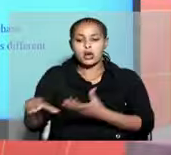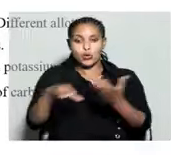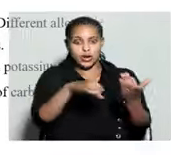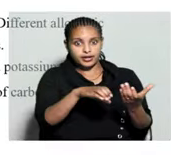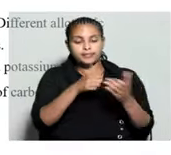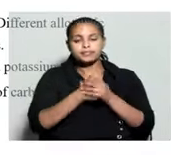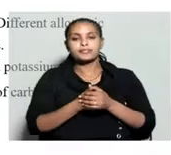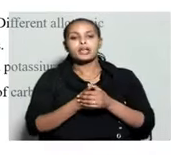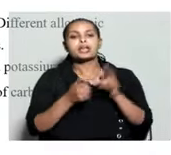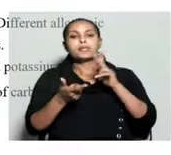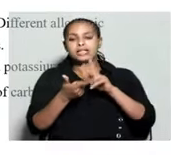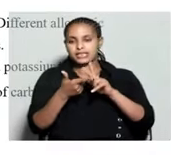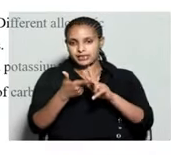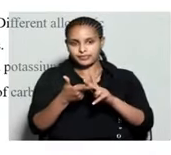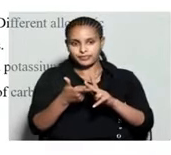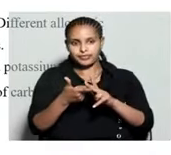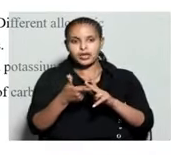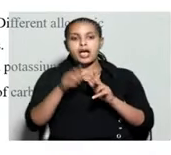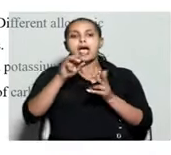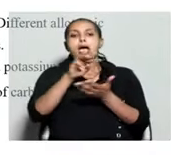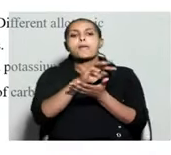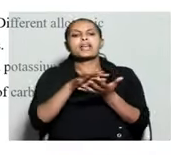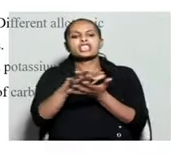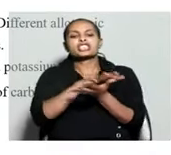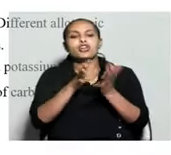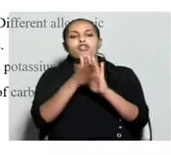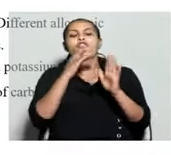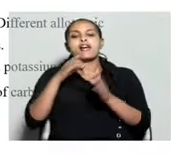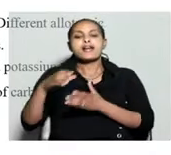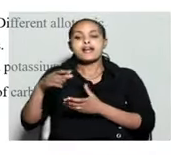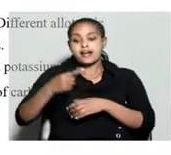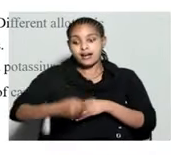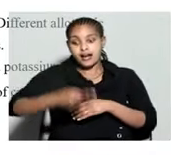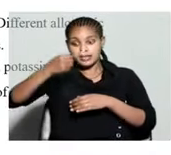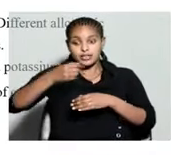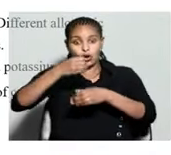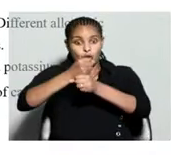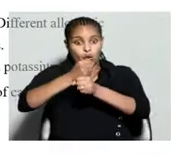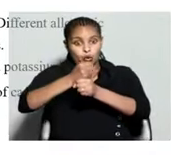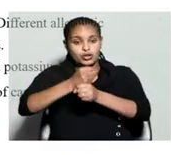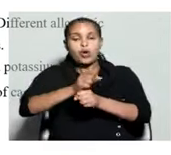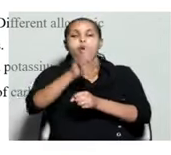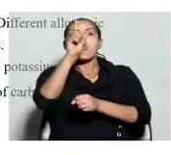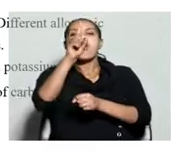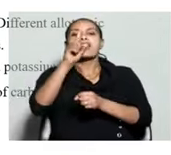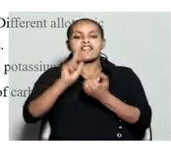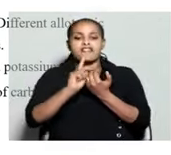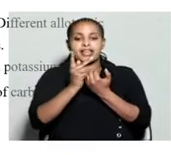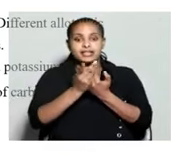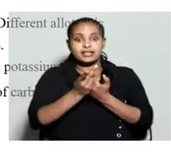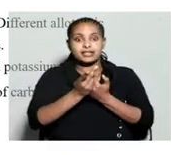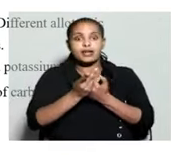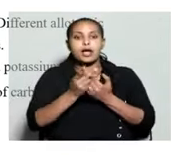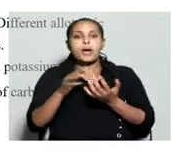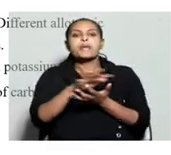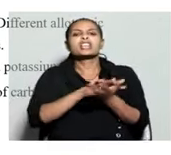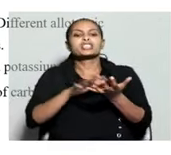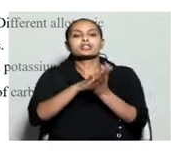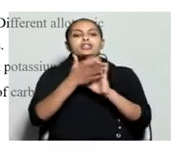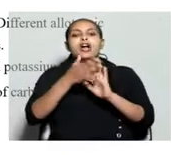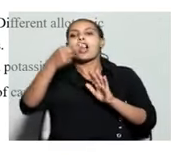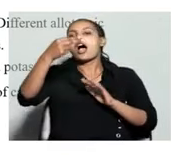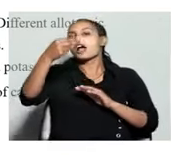liquid. Number 3, a mixture of gases constitutes one phase. A mixture